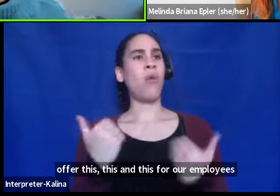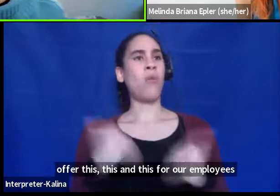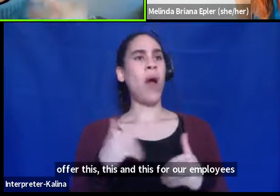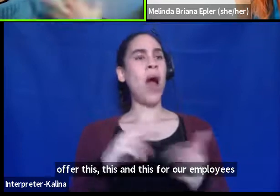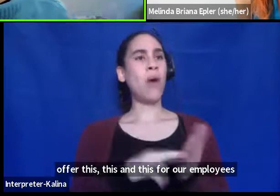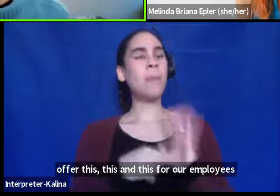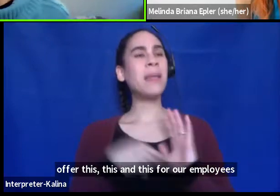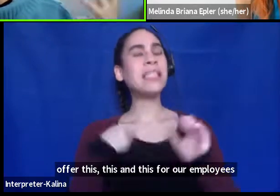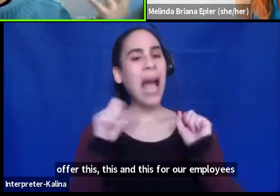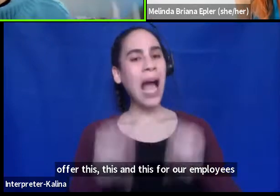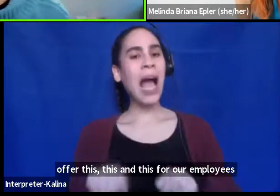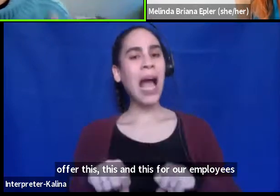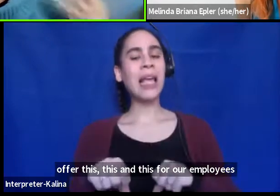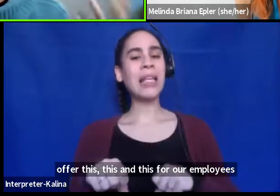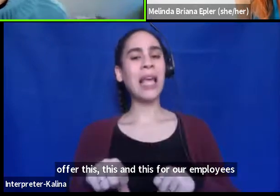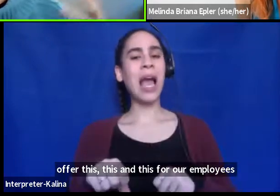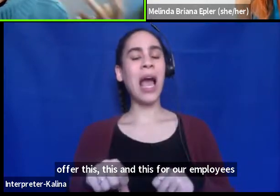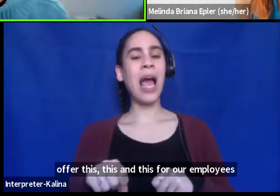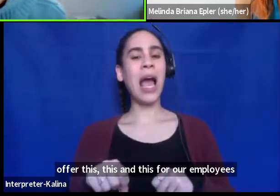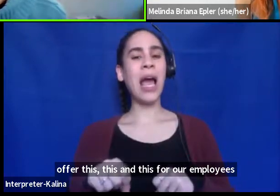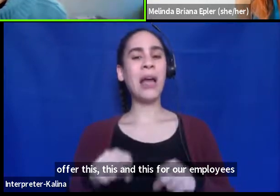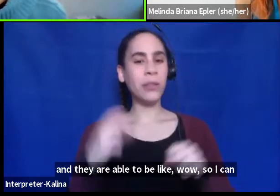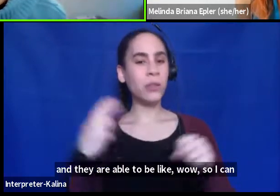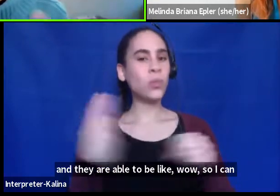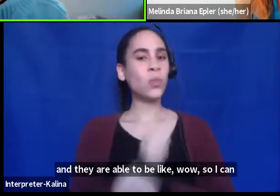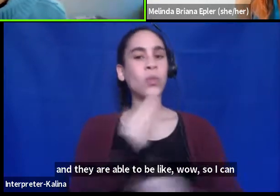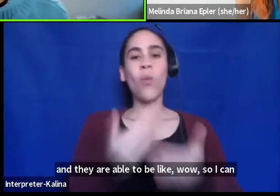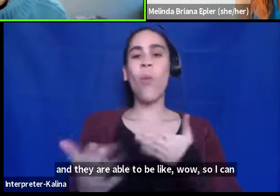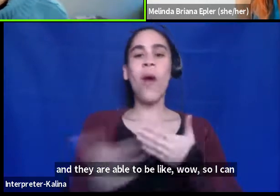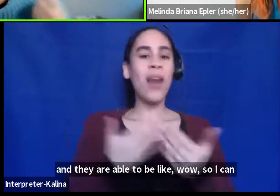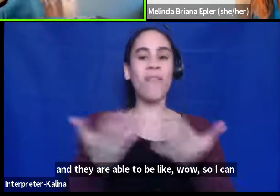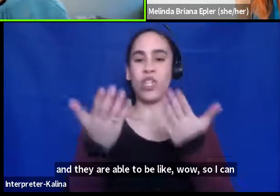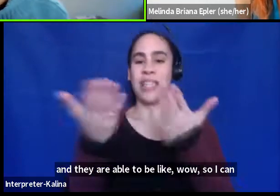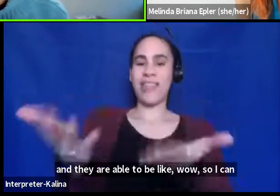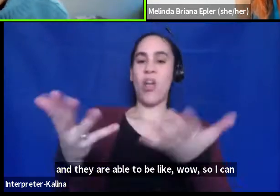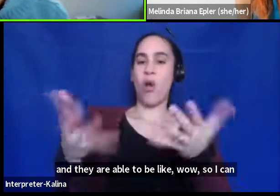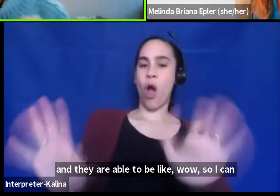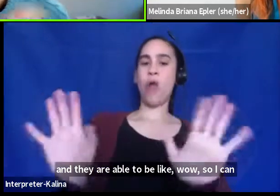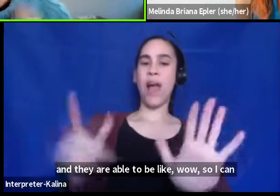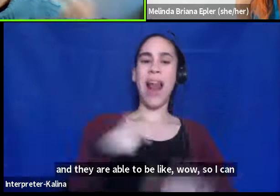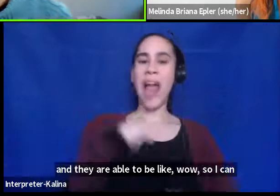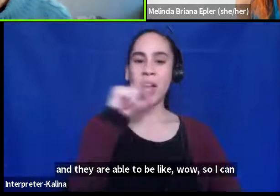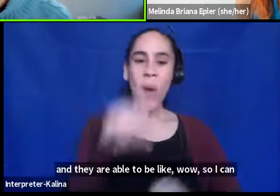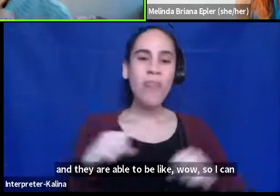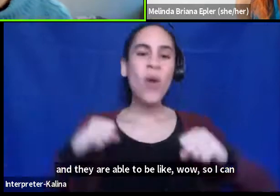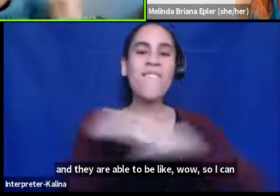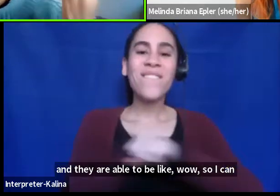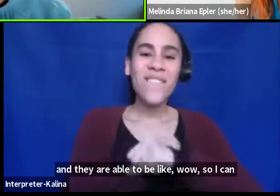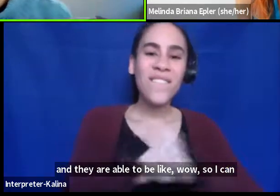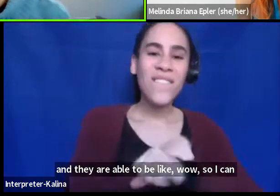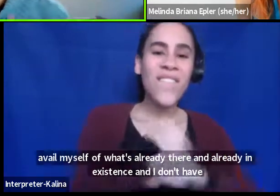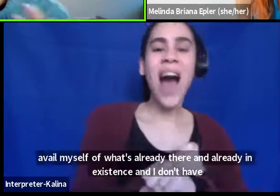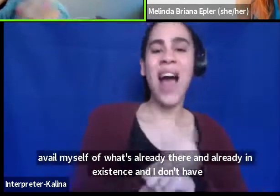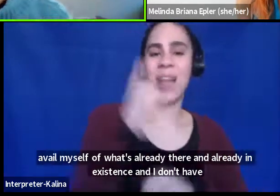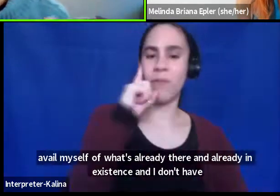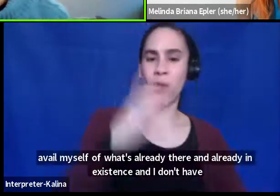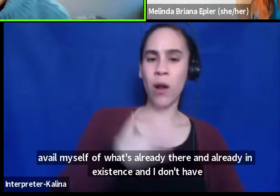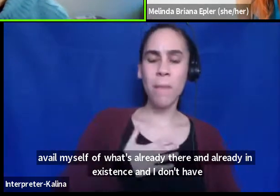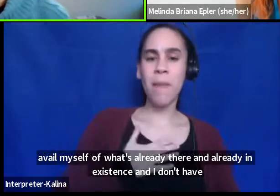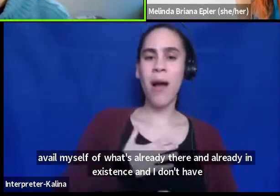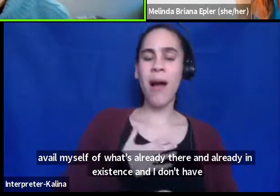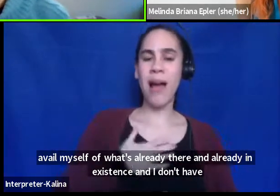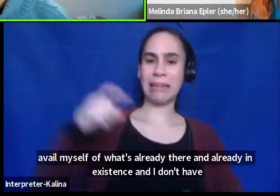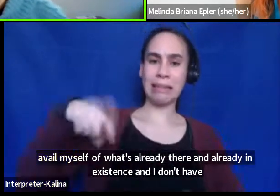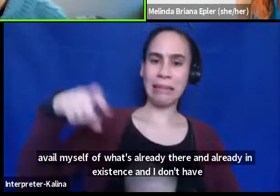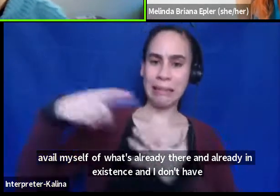avail myself of what's already there and already in existence. I don't have to fight take up space. I don't have to fight for what I need.